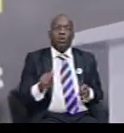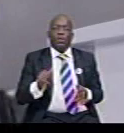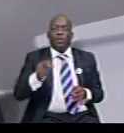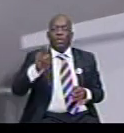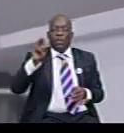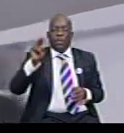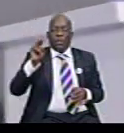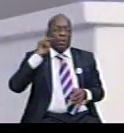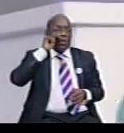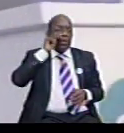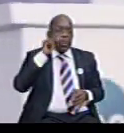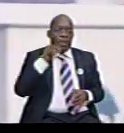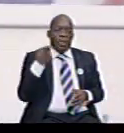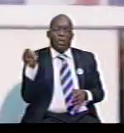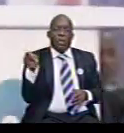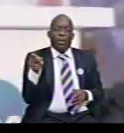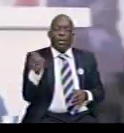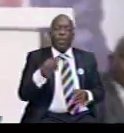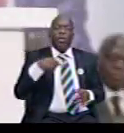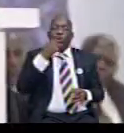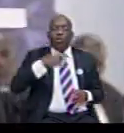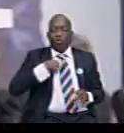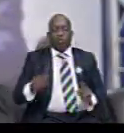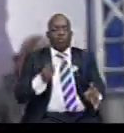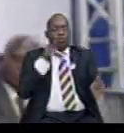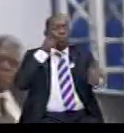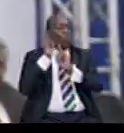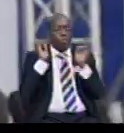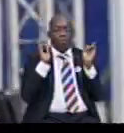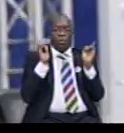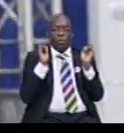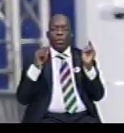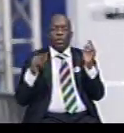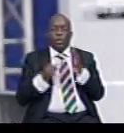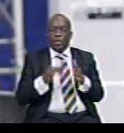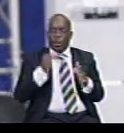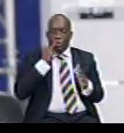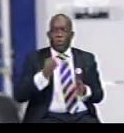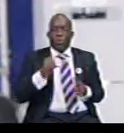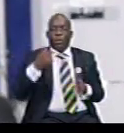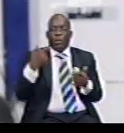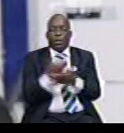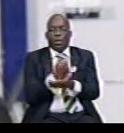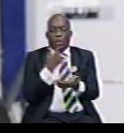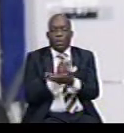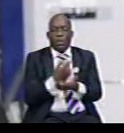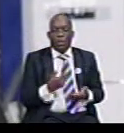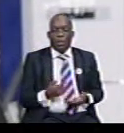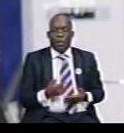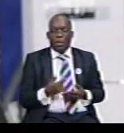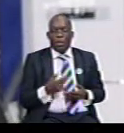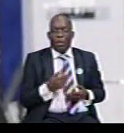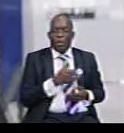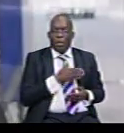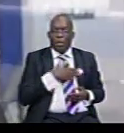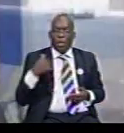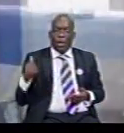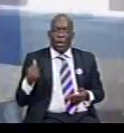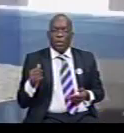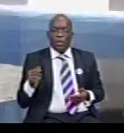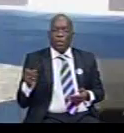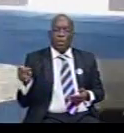They told me point blank, this is Ghana. And if